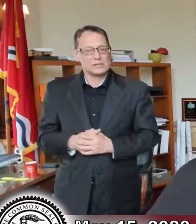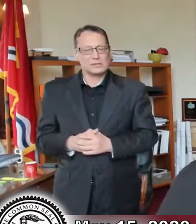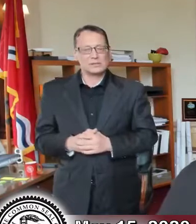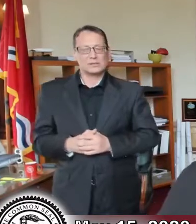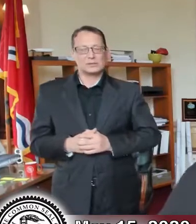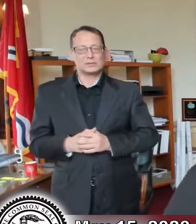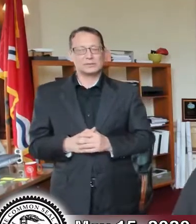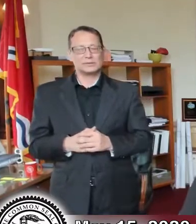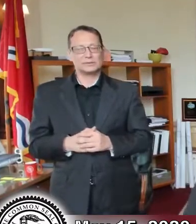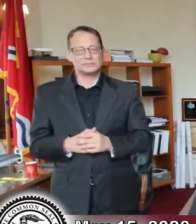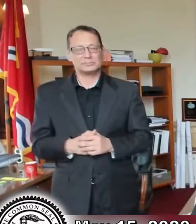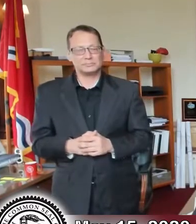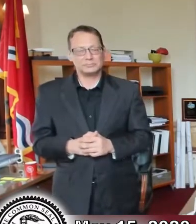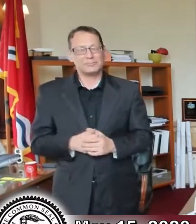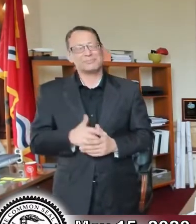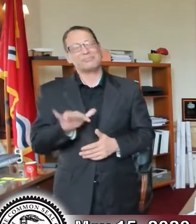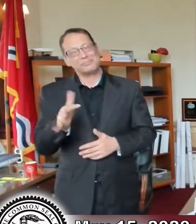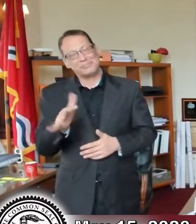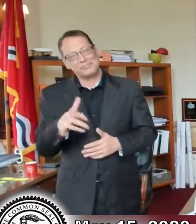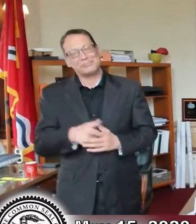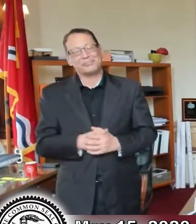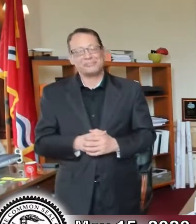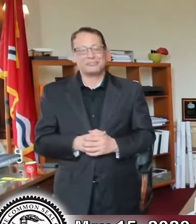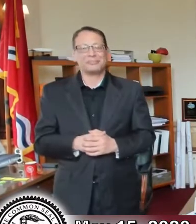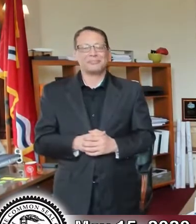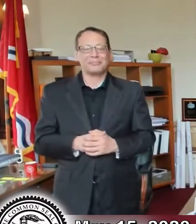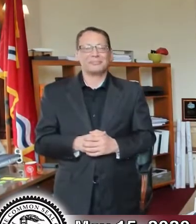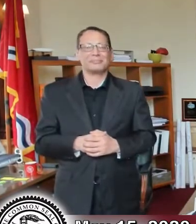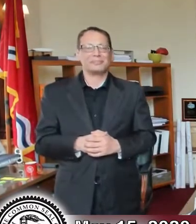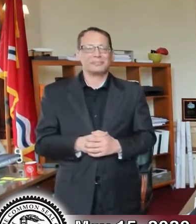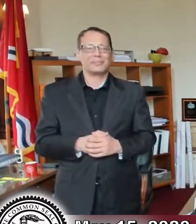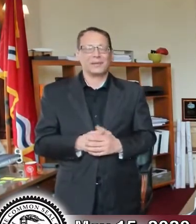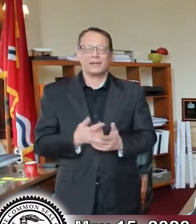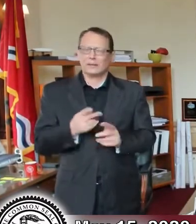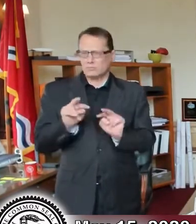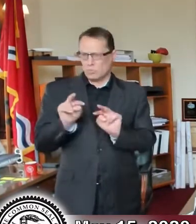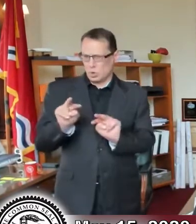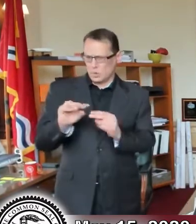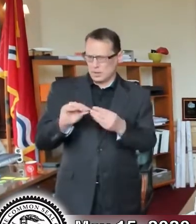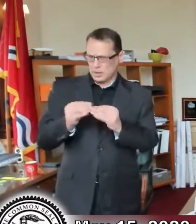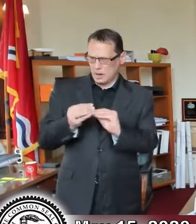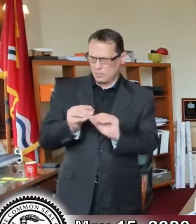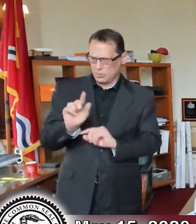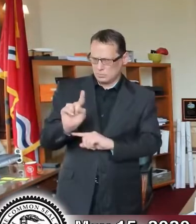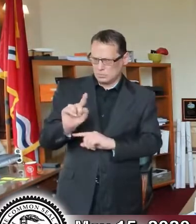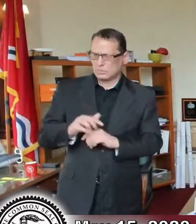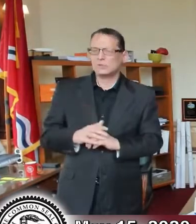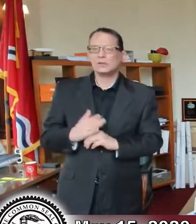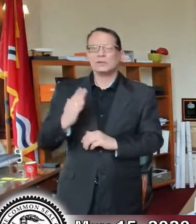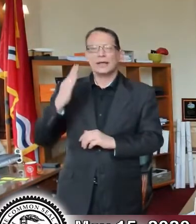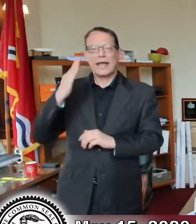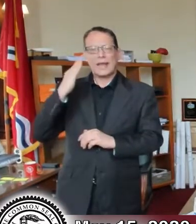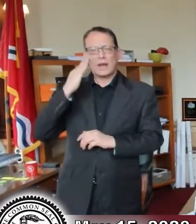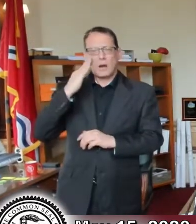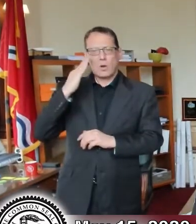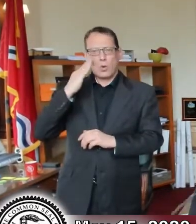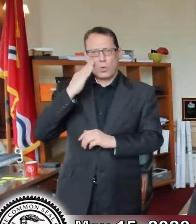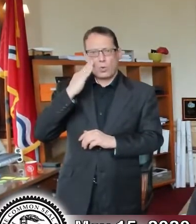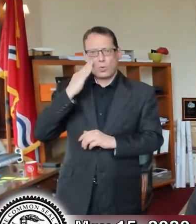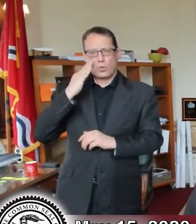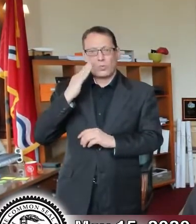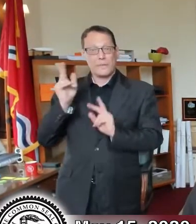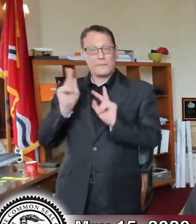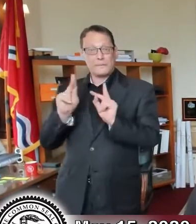So, sort of. We know that, I'm going to look at the number here, we know that of the people who